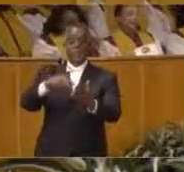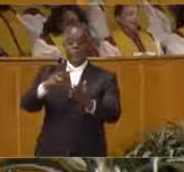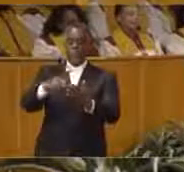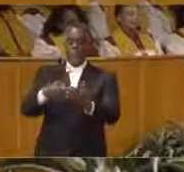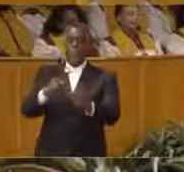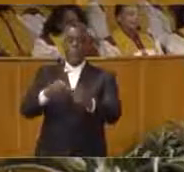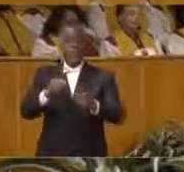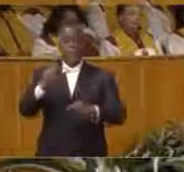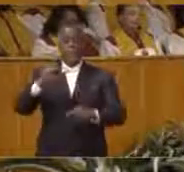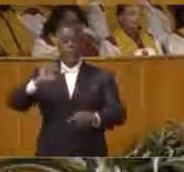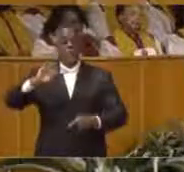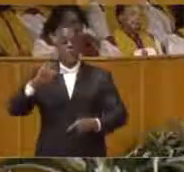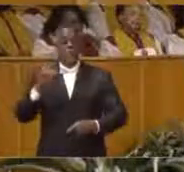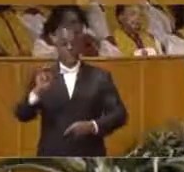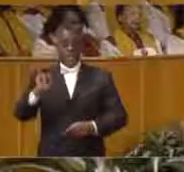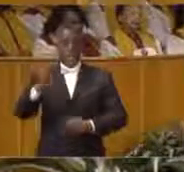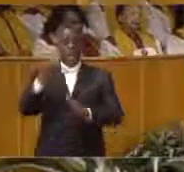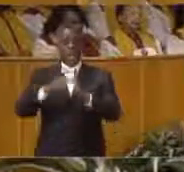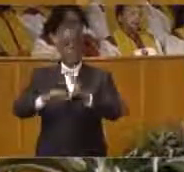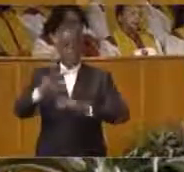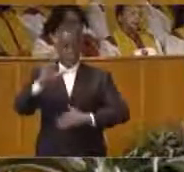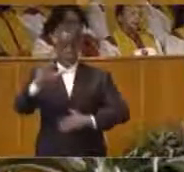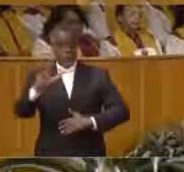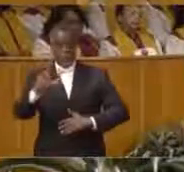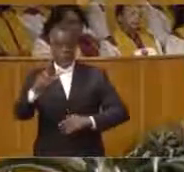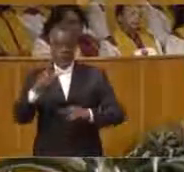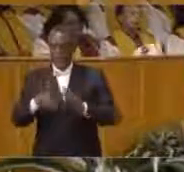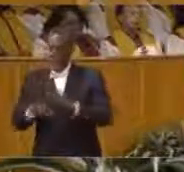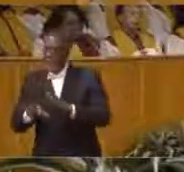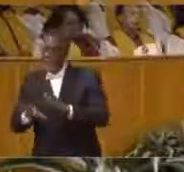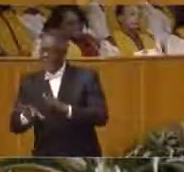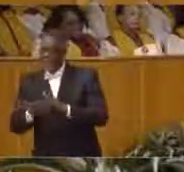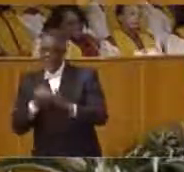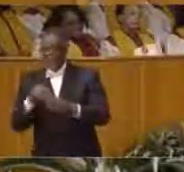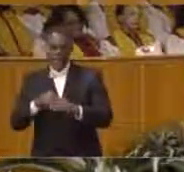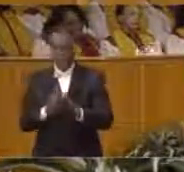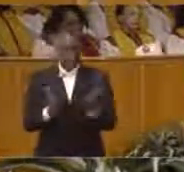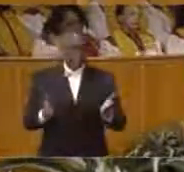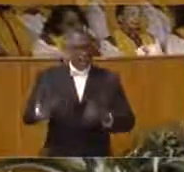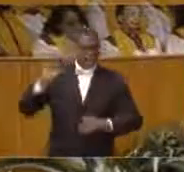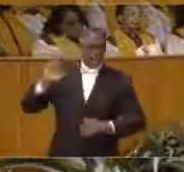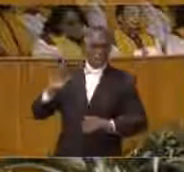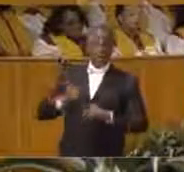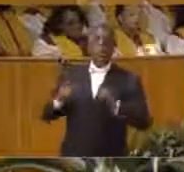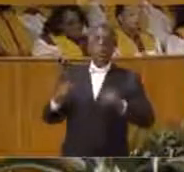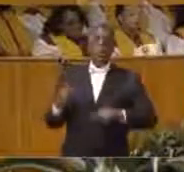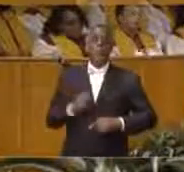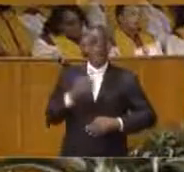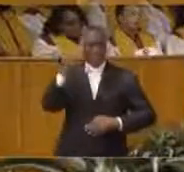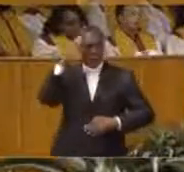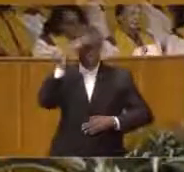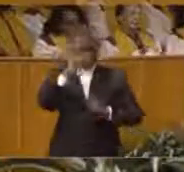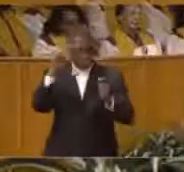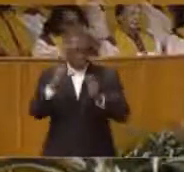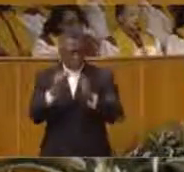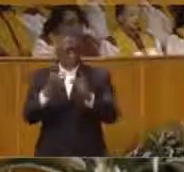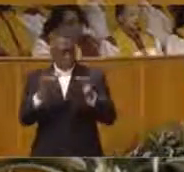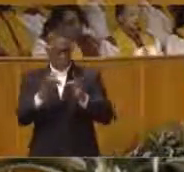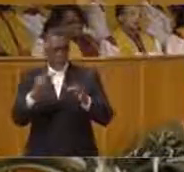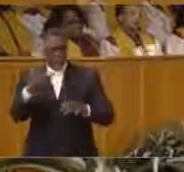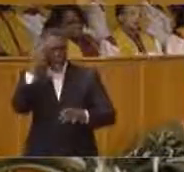3. Now, we couldn't find Malachi in the Bible, but we knew what it said. Because every